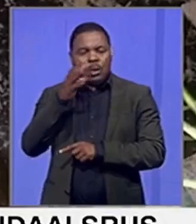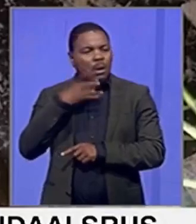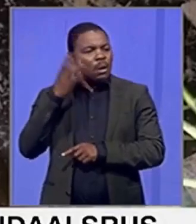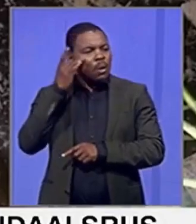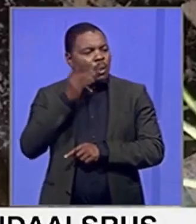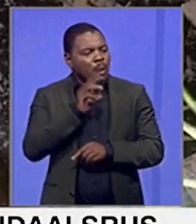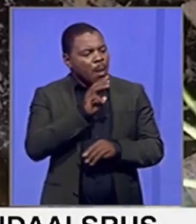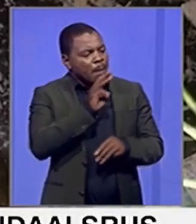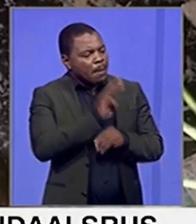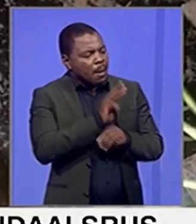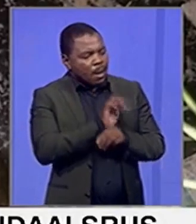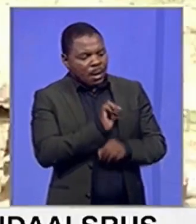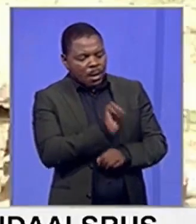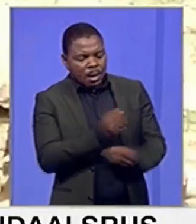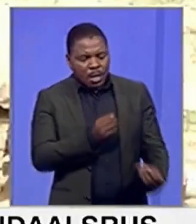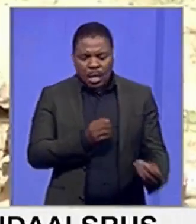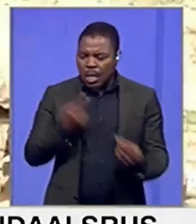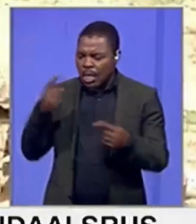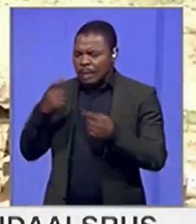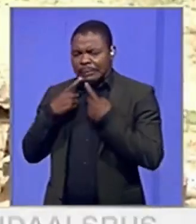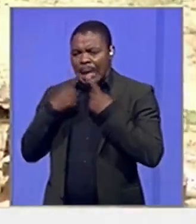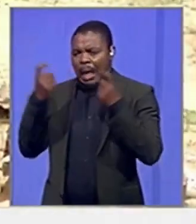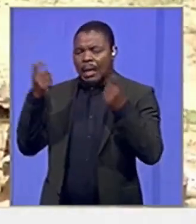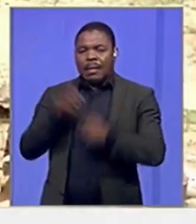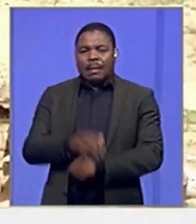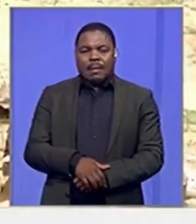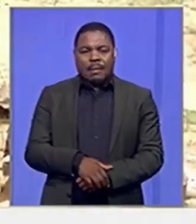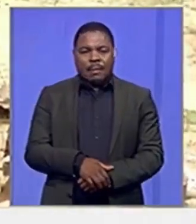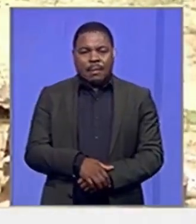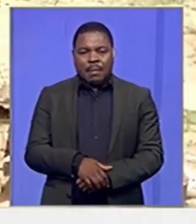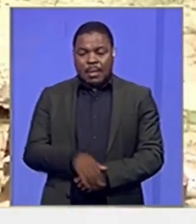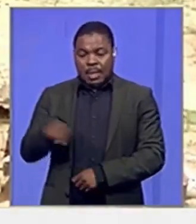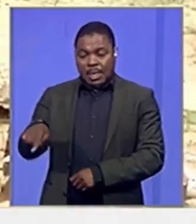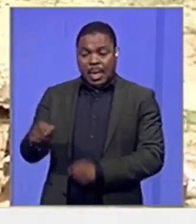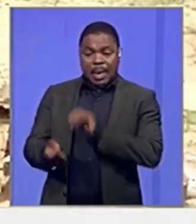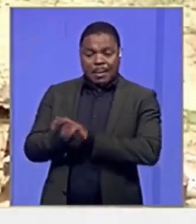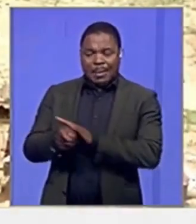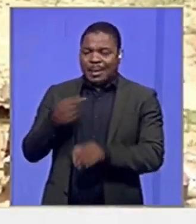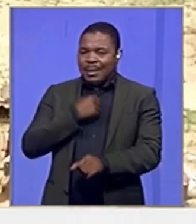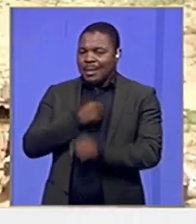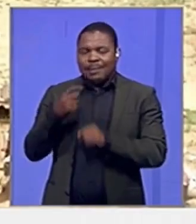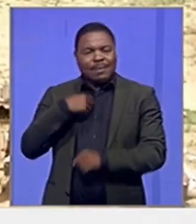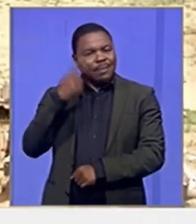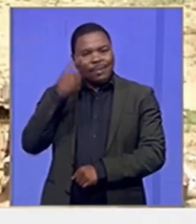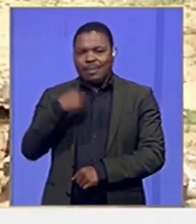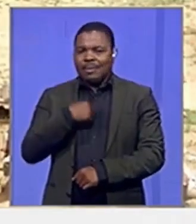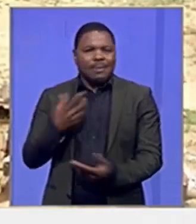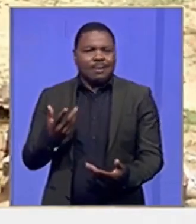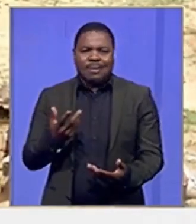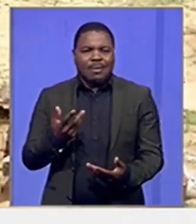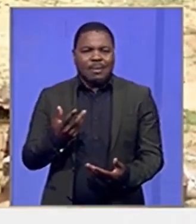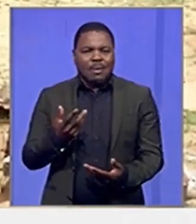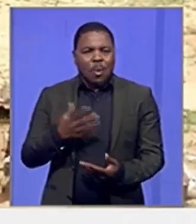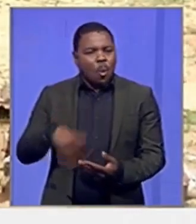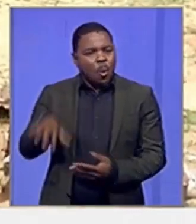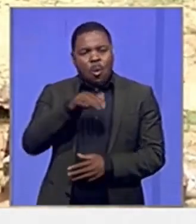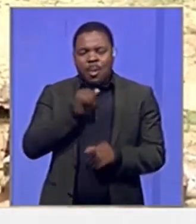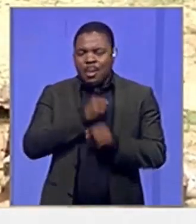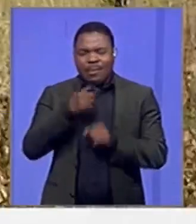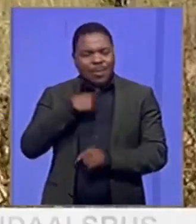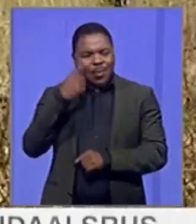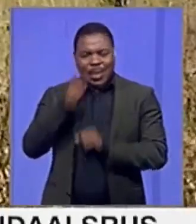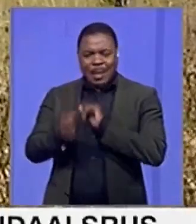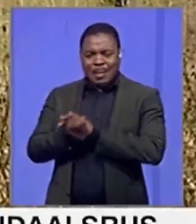wa mmago Lesia. Ne le ntwe ne ke sa nagana gore ka etsahala ho hangwane se ntho na ene re sa nagana re le kaofela re ka